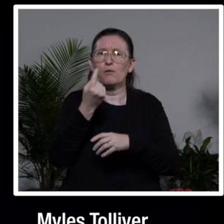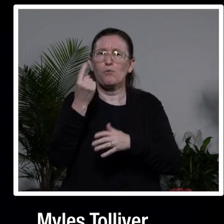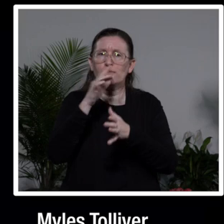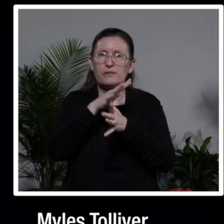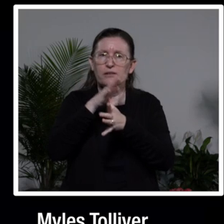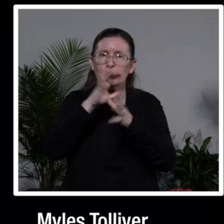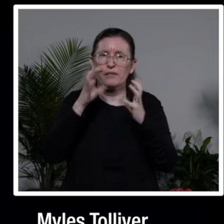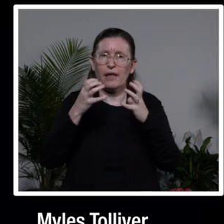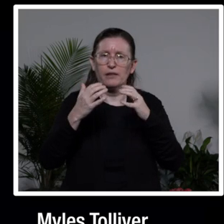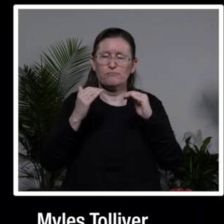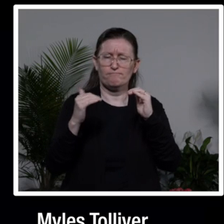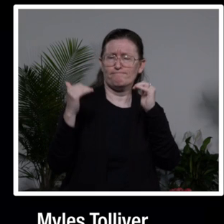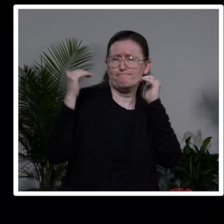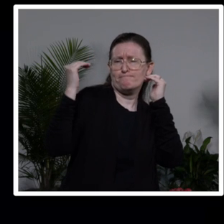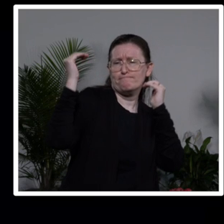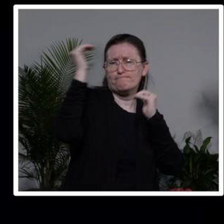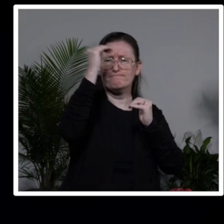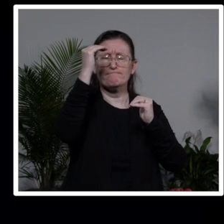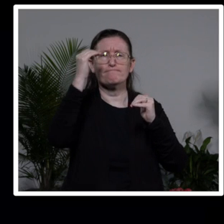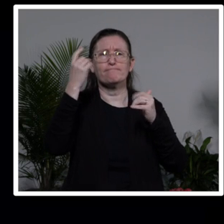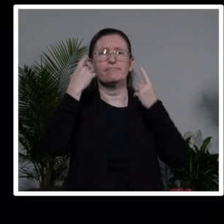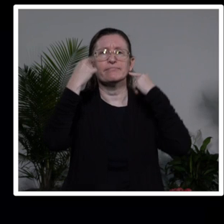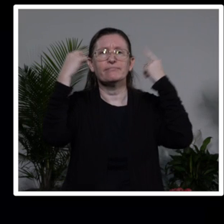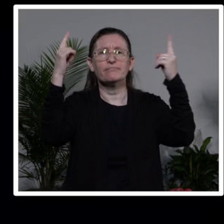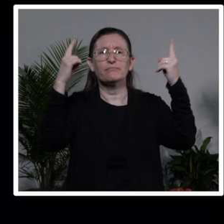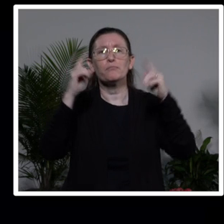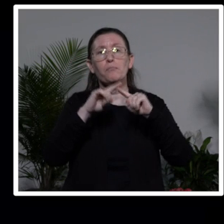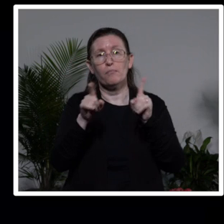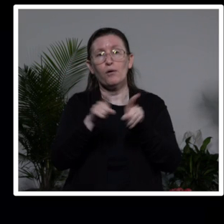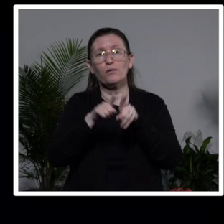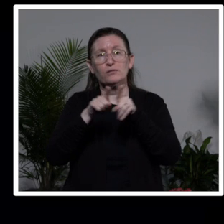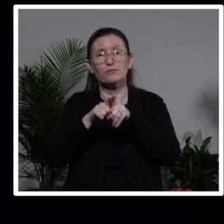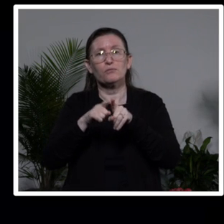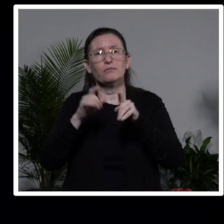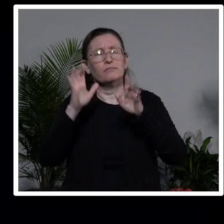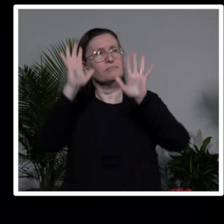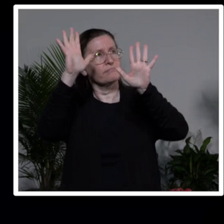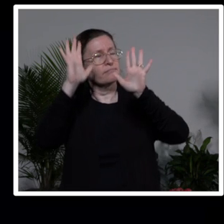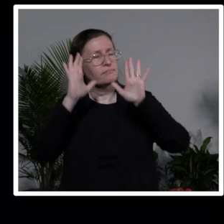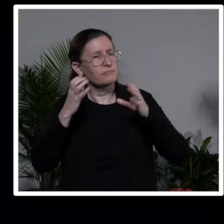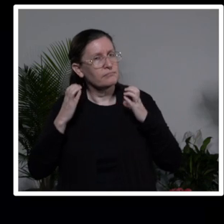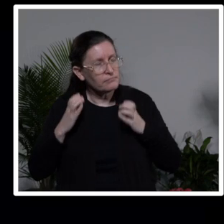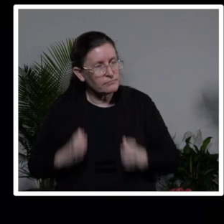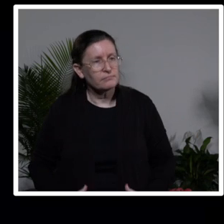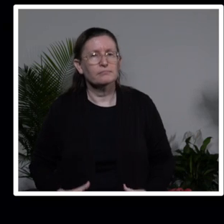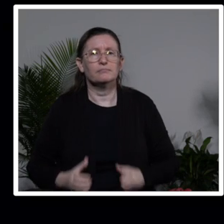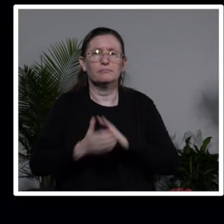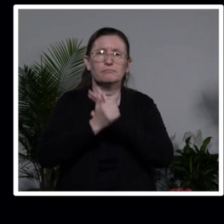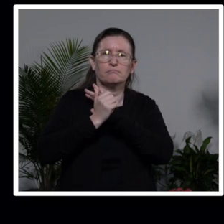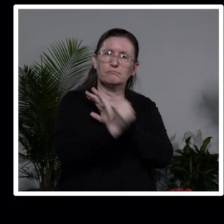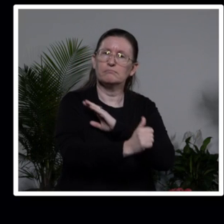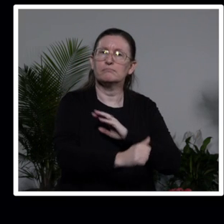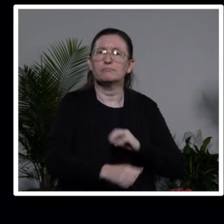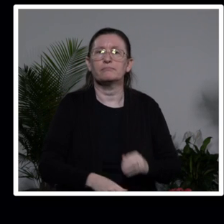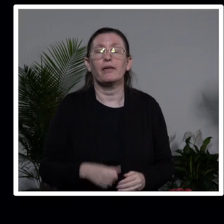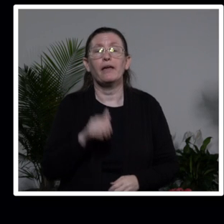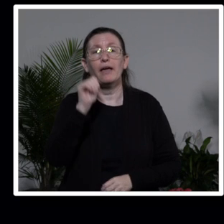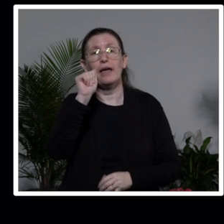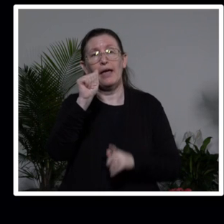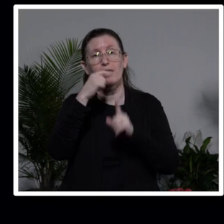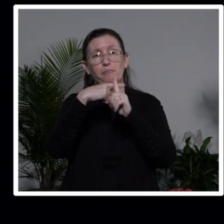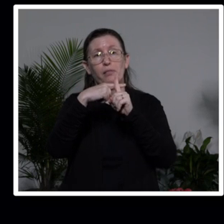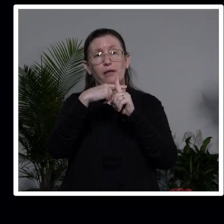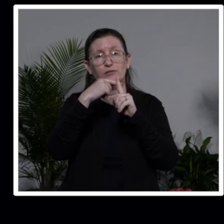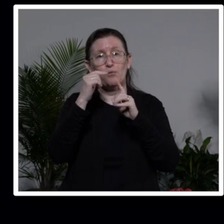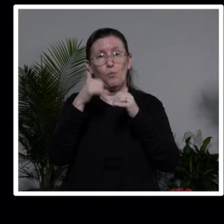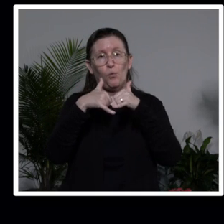class high achieving, they have represented themselves as outstanding citizens throughout the high school. Our A-plus